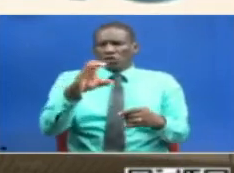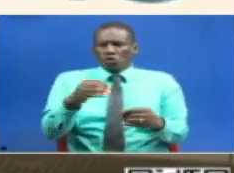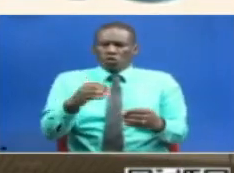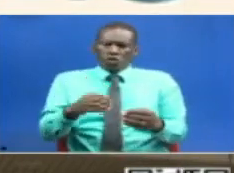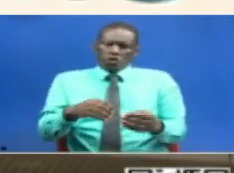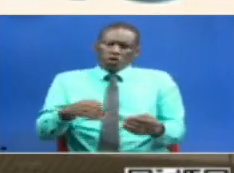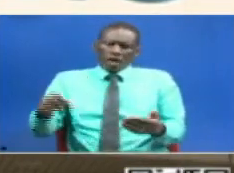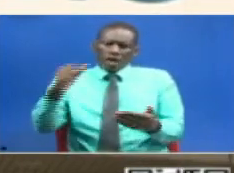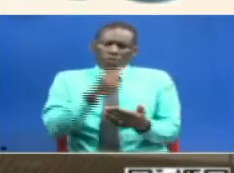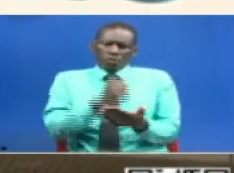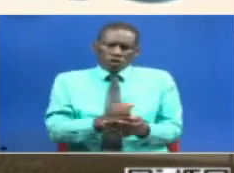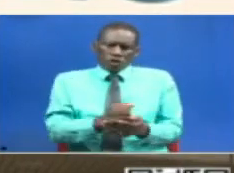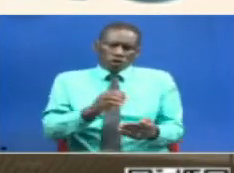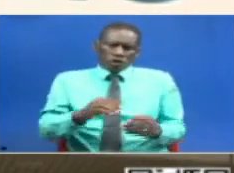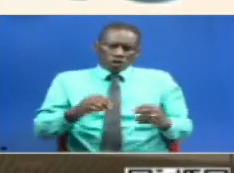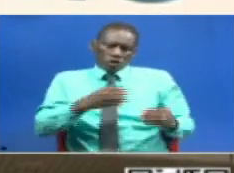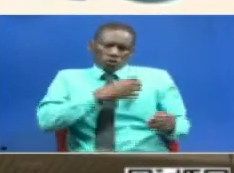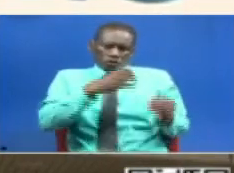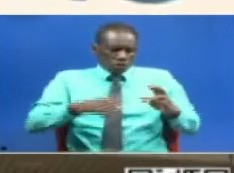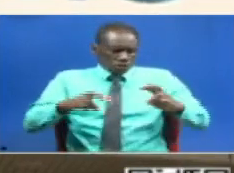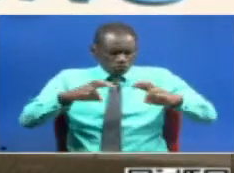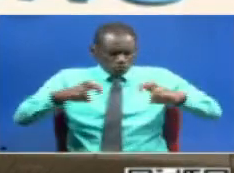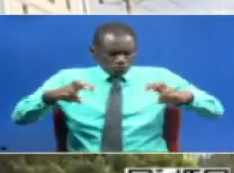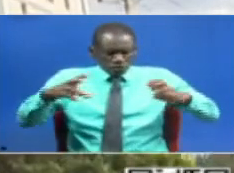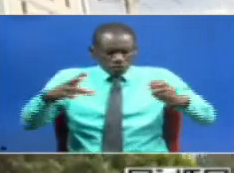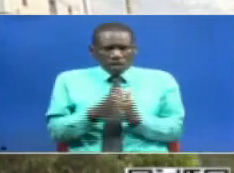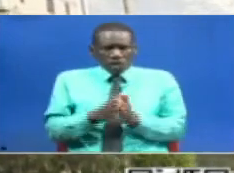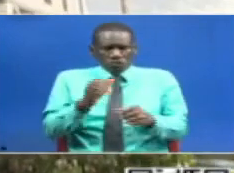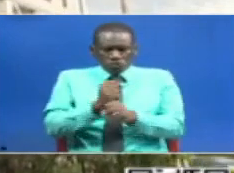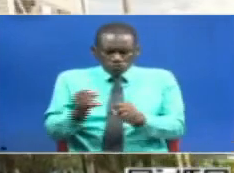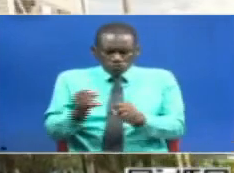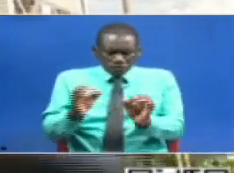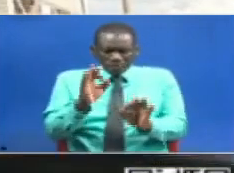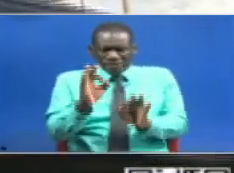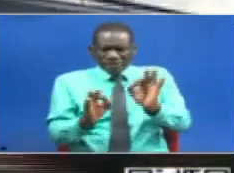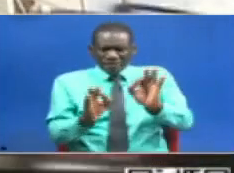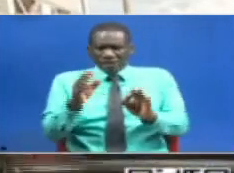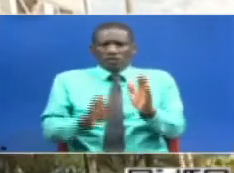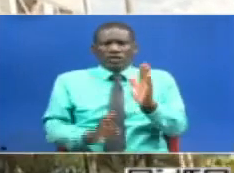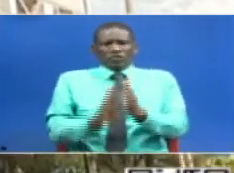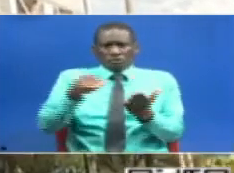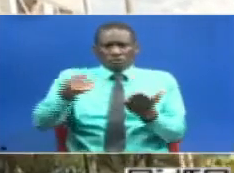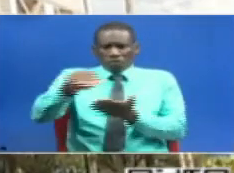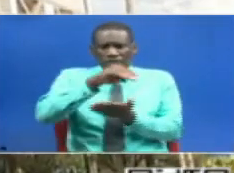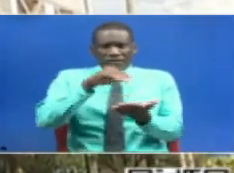feasibility studies, drawings, and designs on the development of the center.